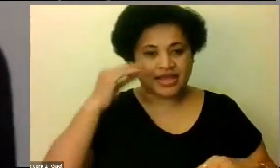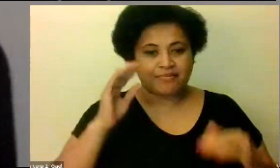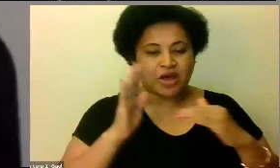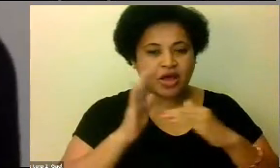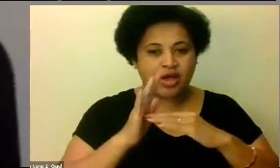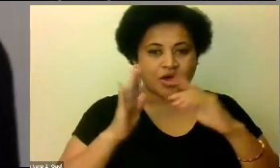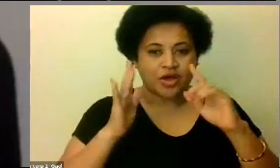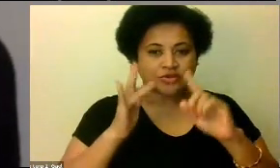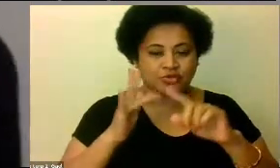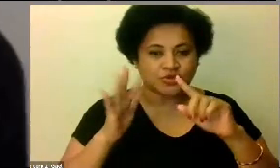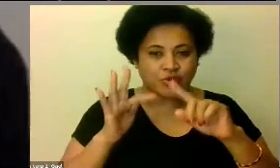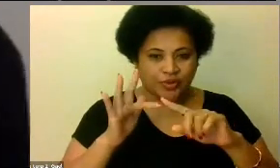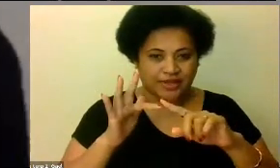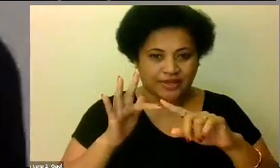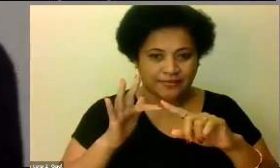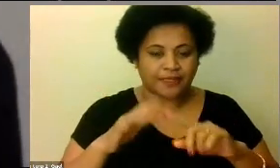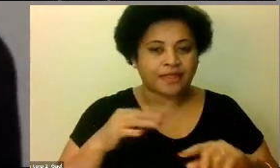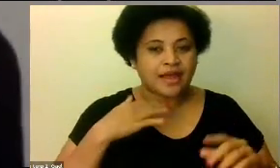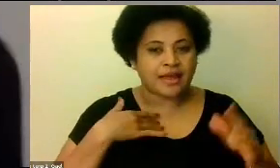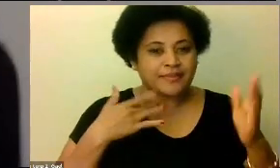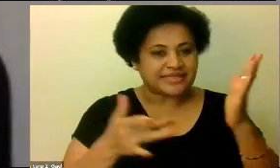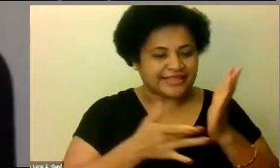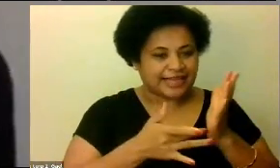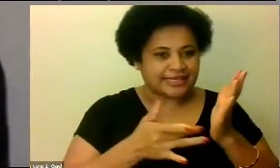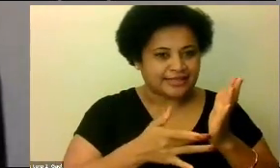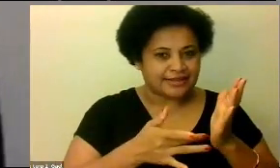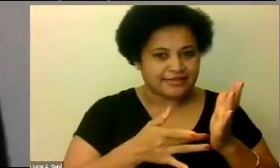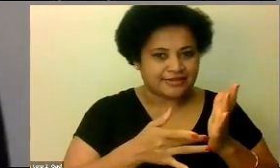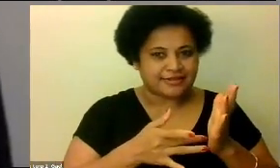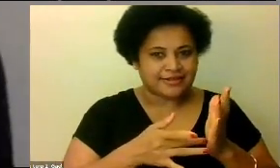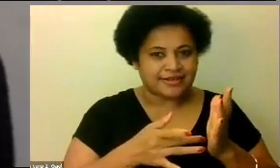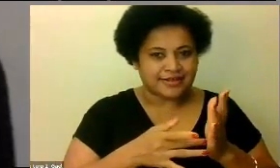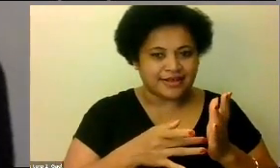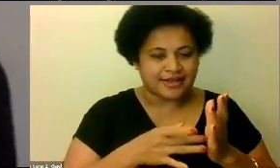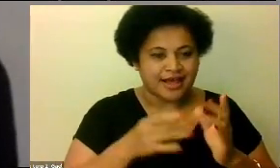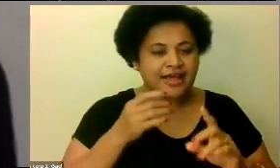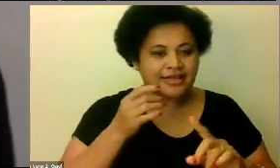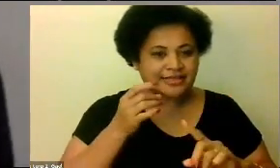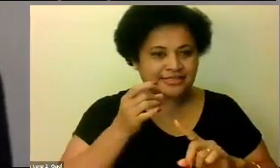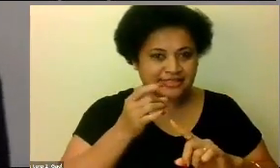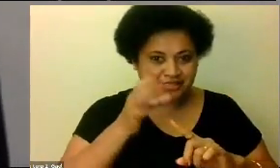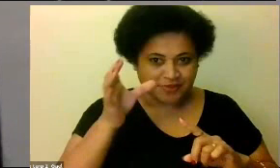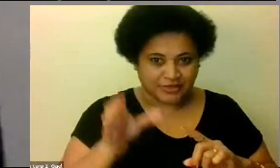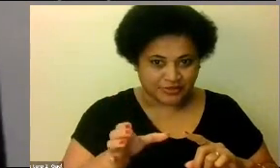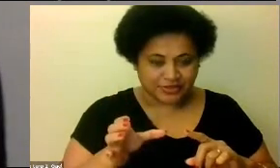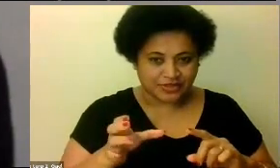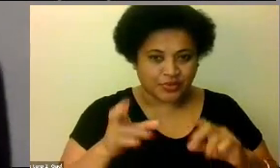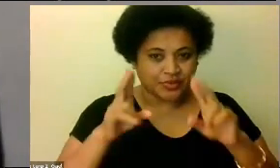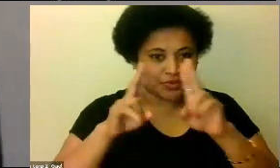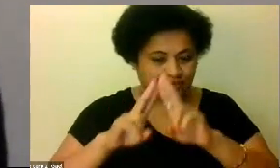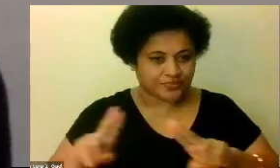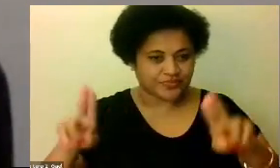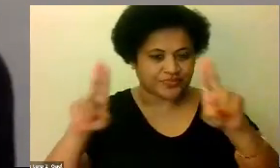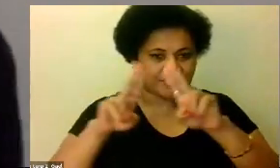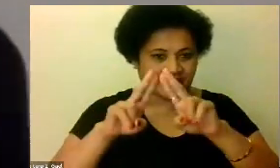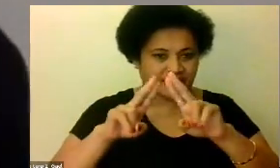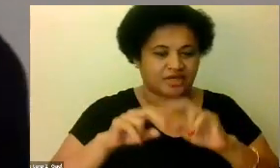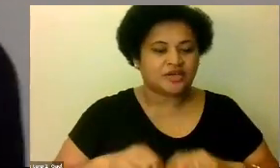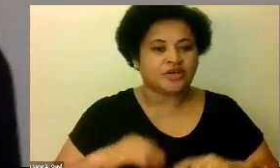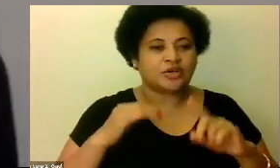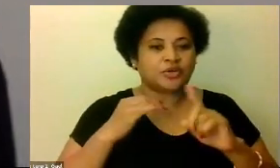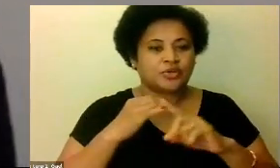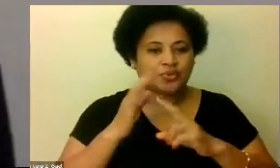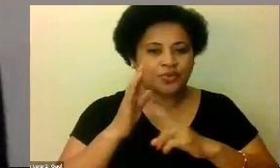Tate, and I am a technical specialist with the United Nations Capital Development Fund based in the